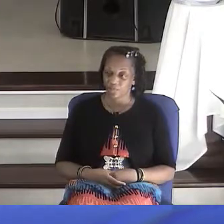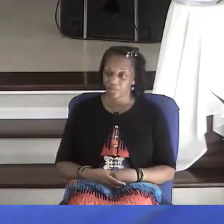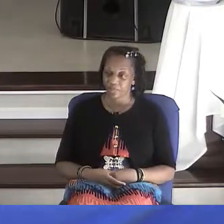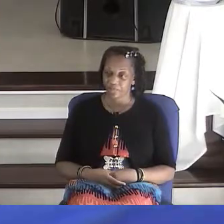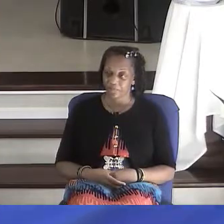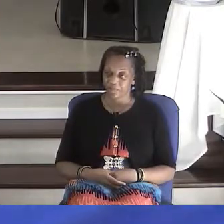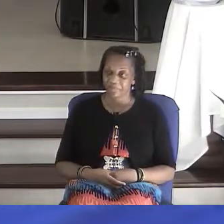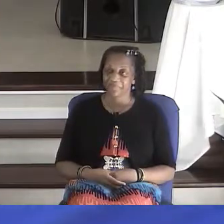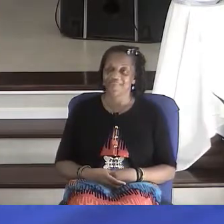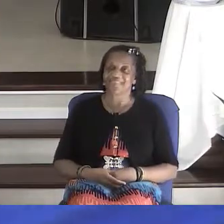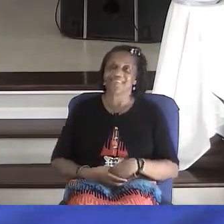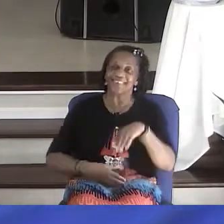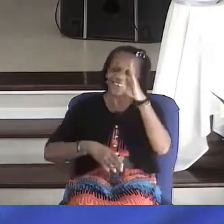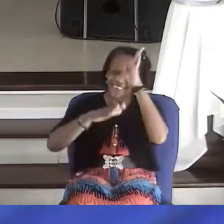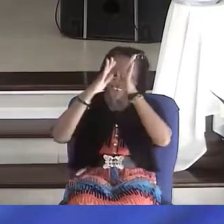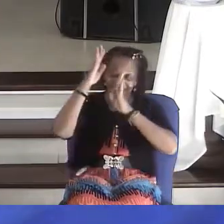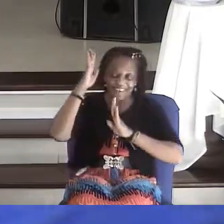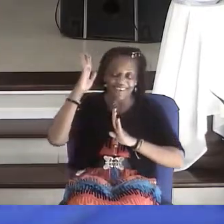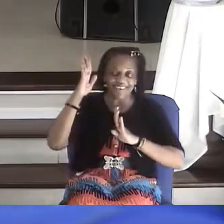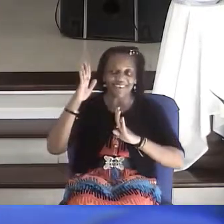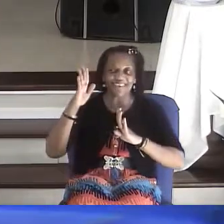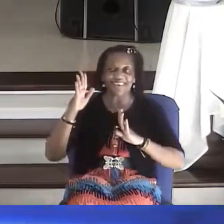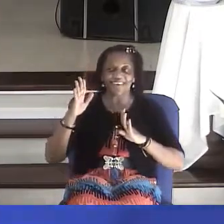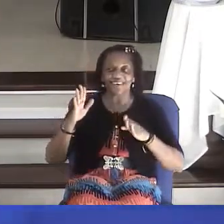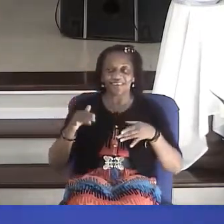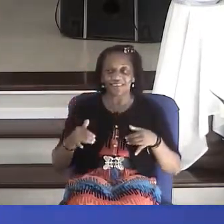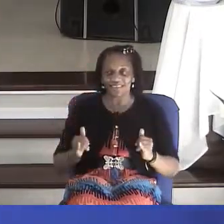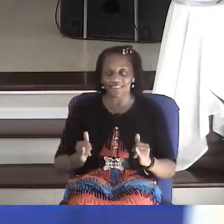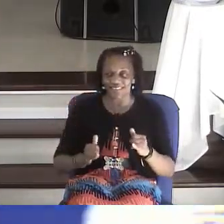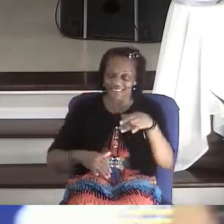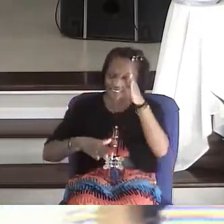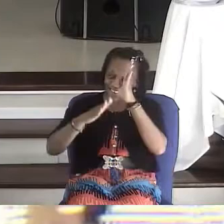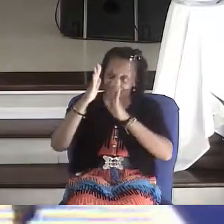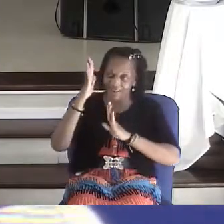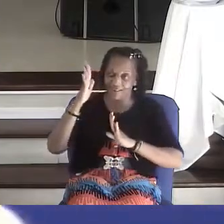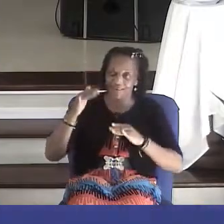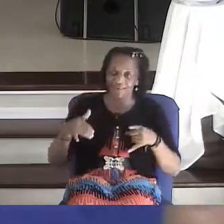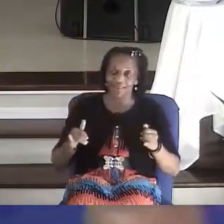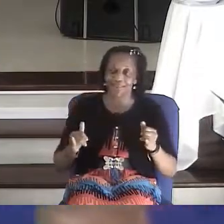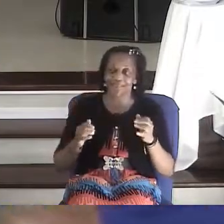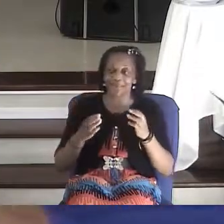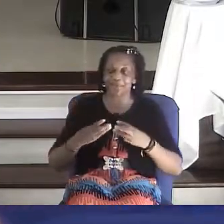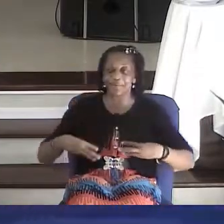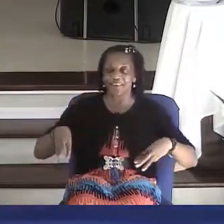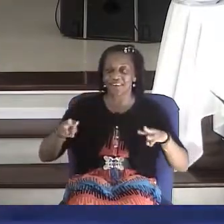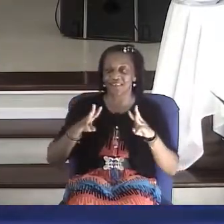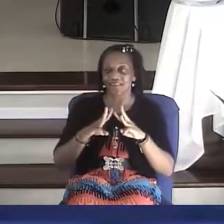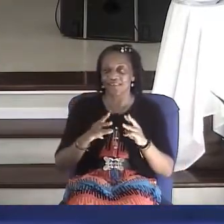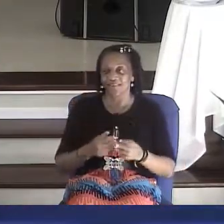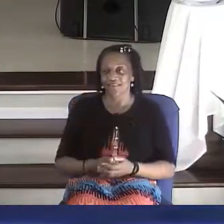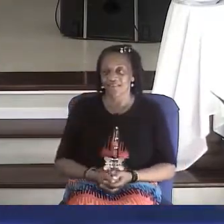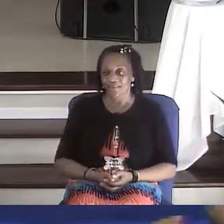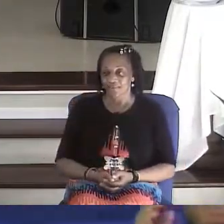God is still God. God is still worthy. You know,